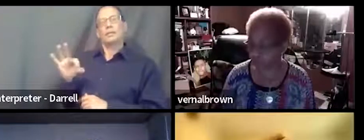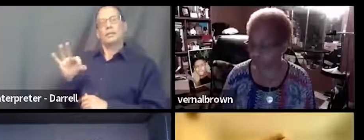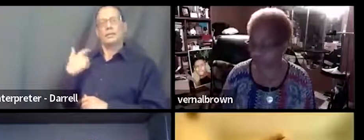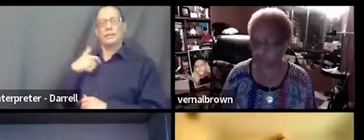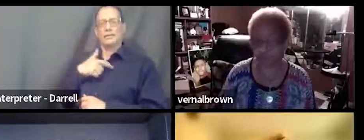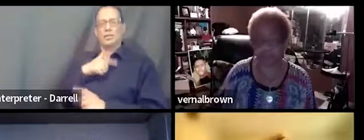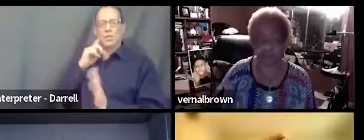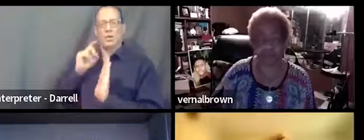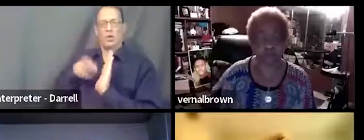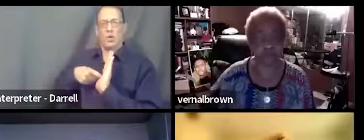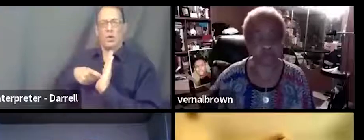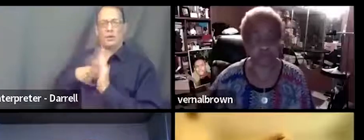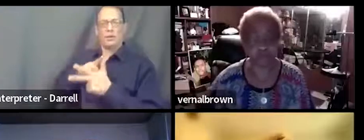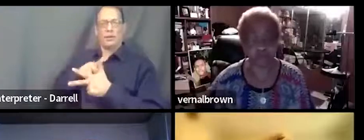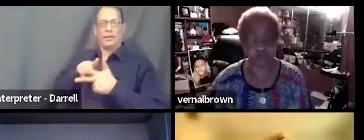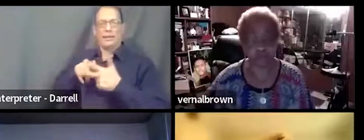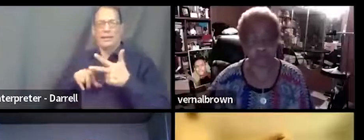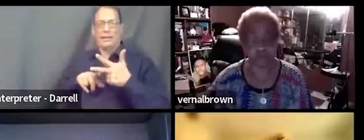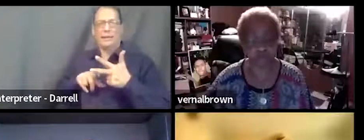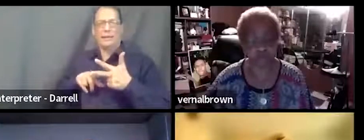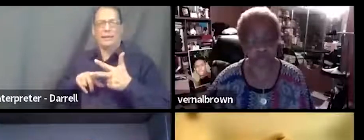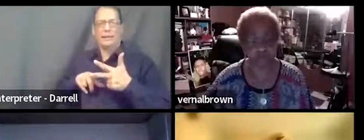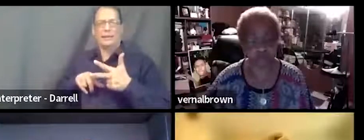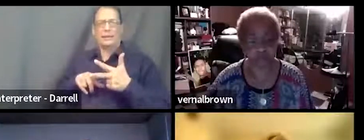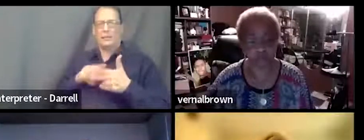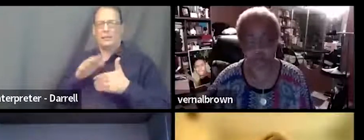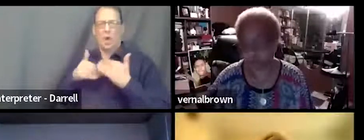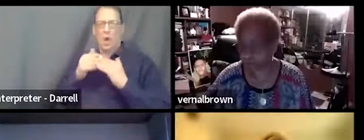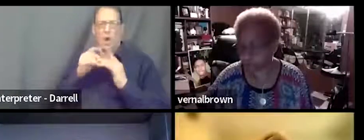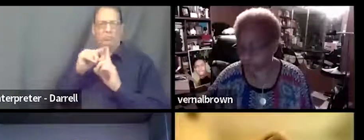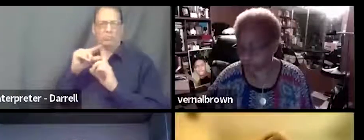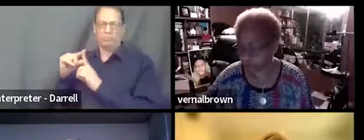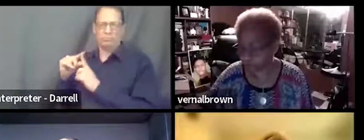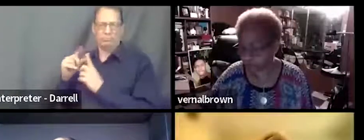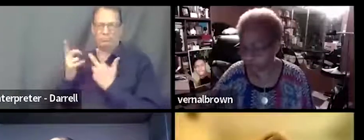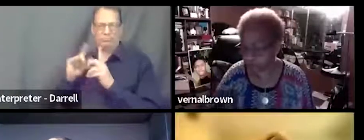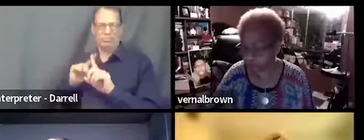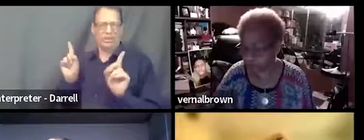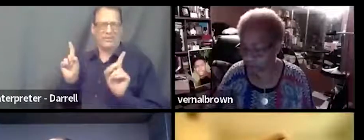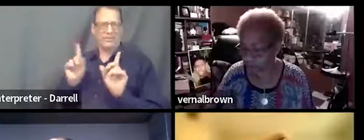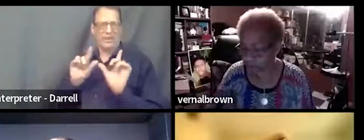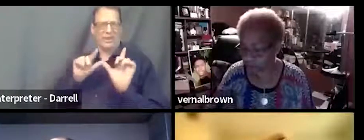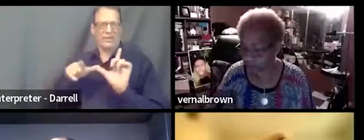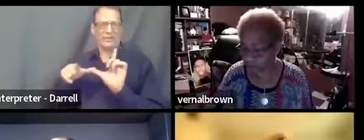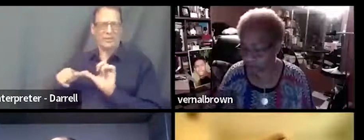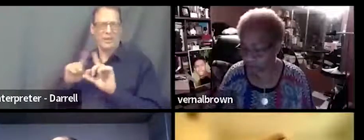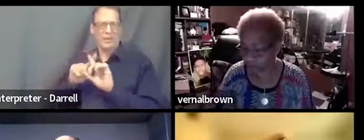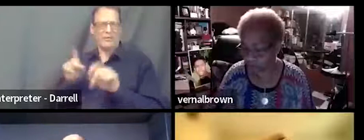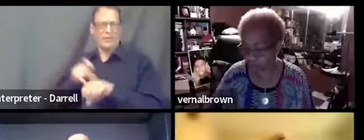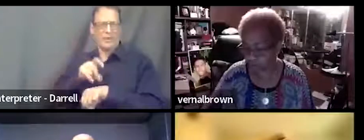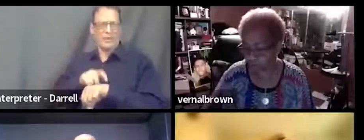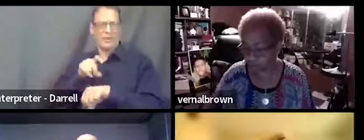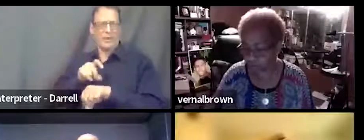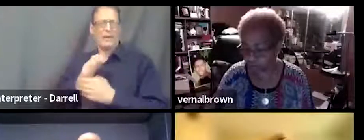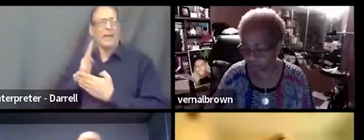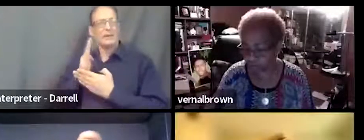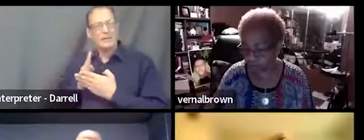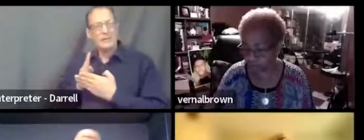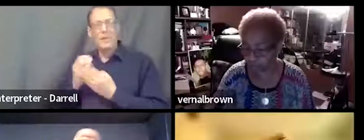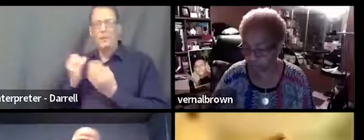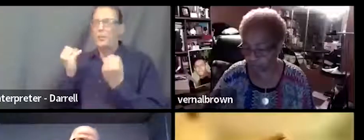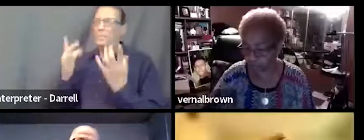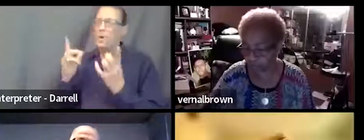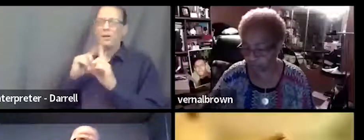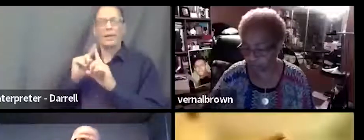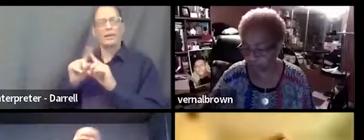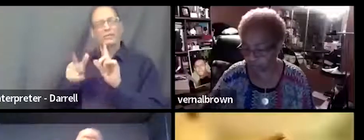2019 is that these contracts were all termed differently and all expired at different times. Some were multi-term contracts. St.